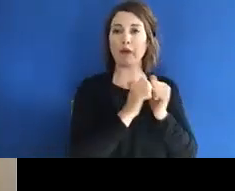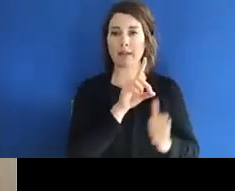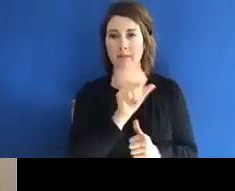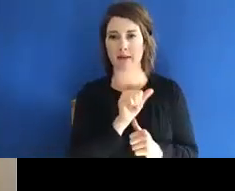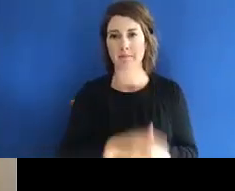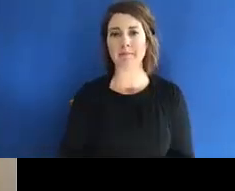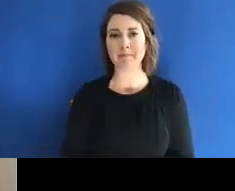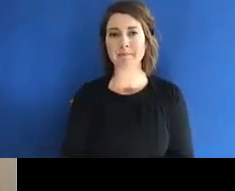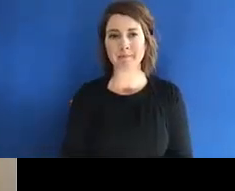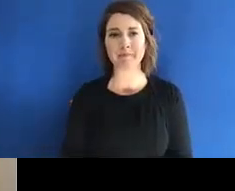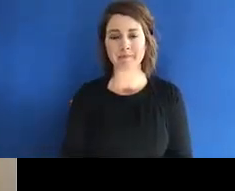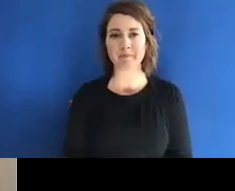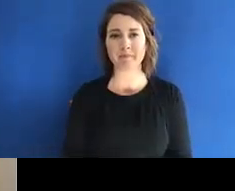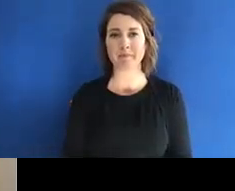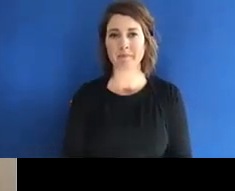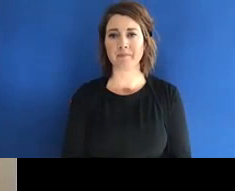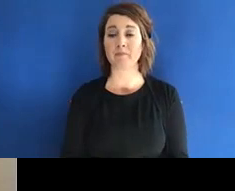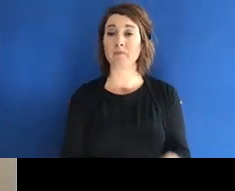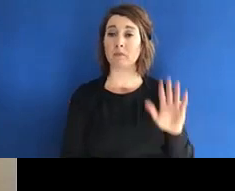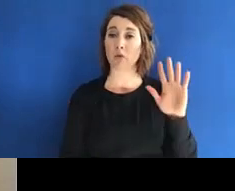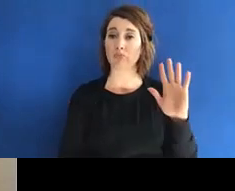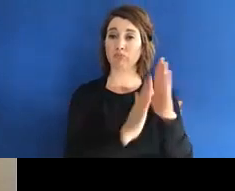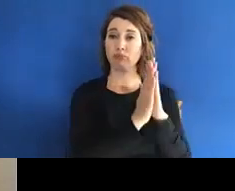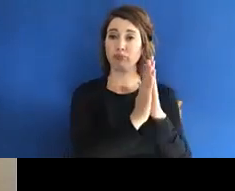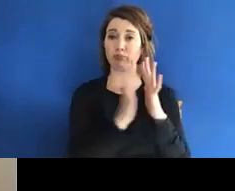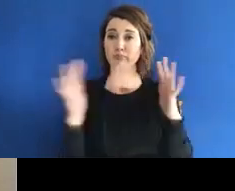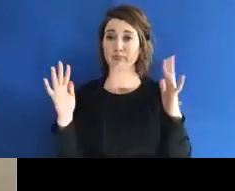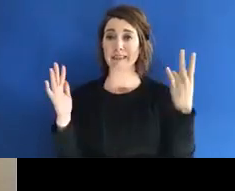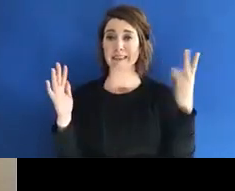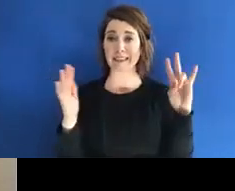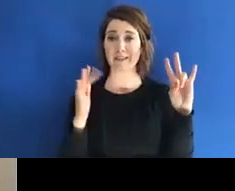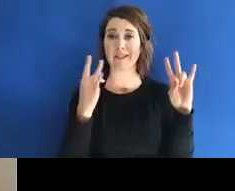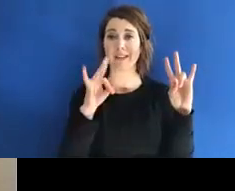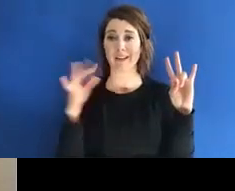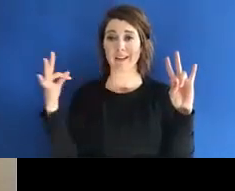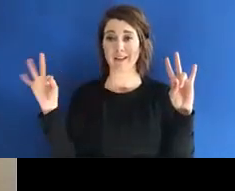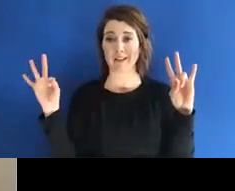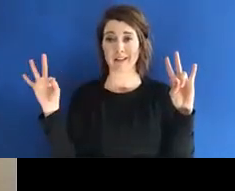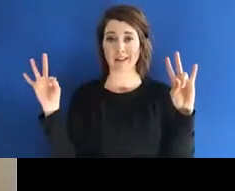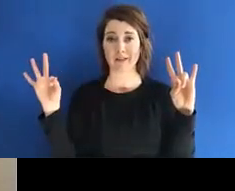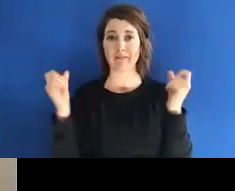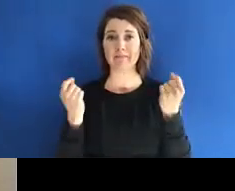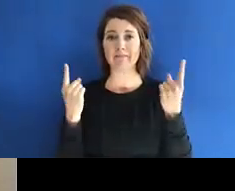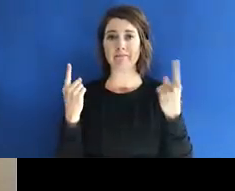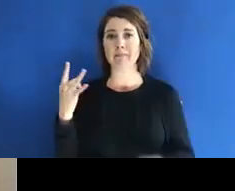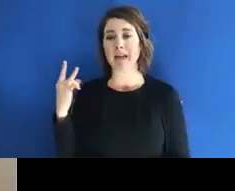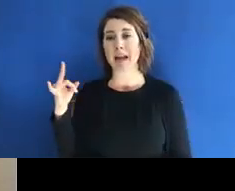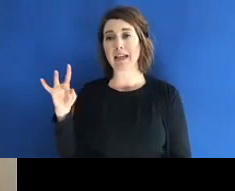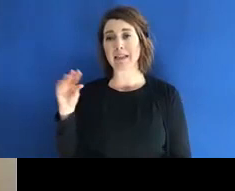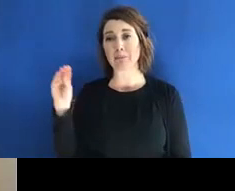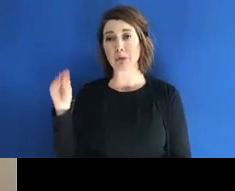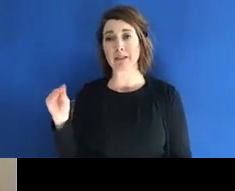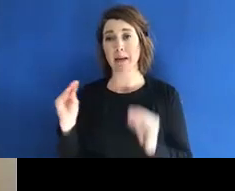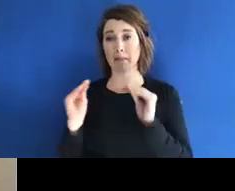Over these 3 years, from 17 to 19, 18% more students cumulatively